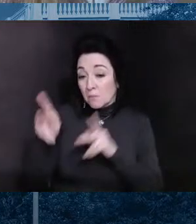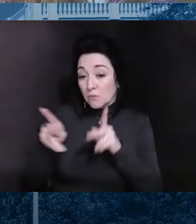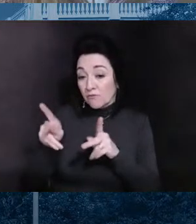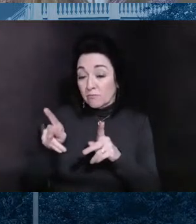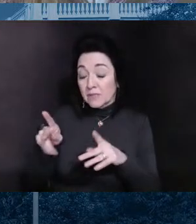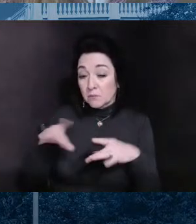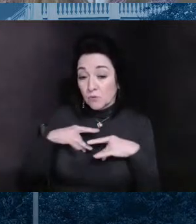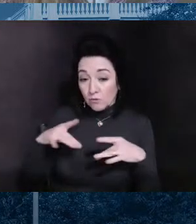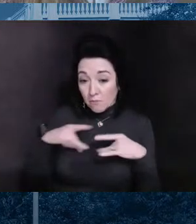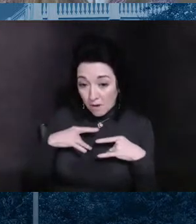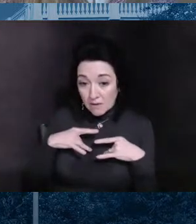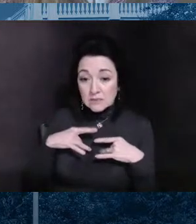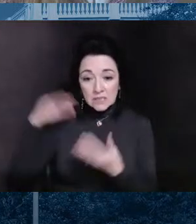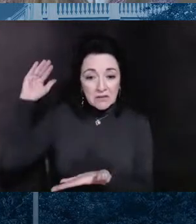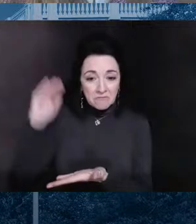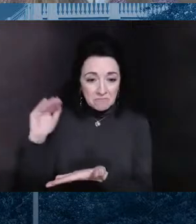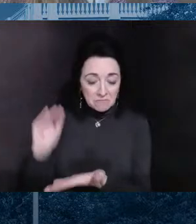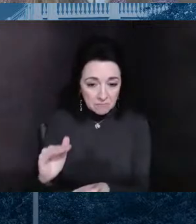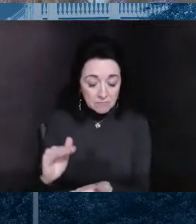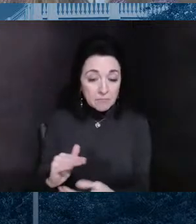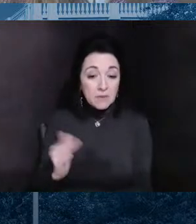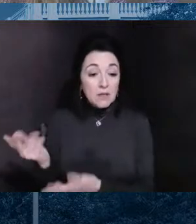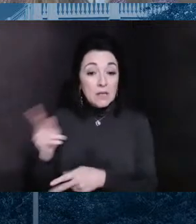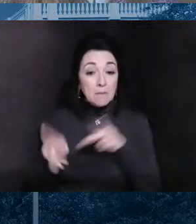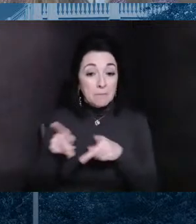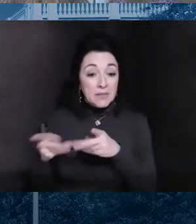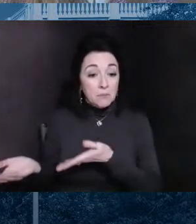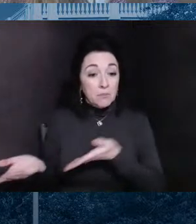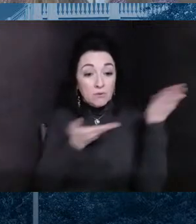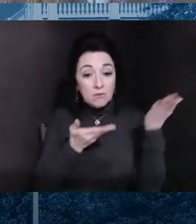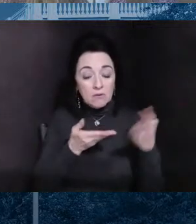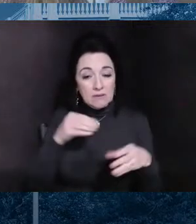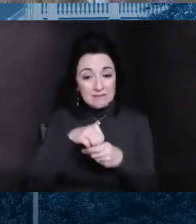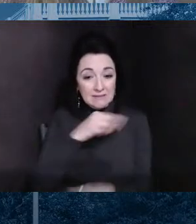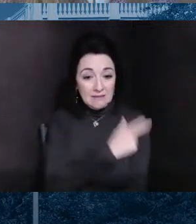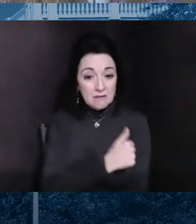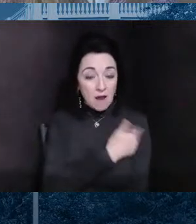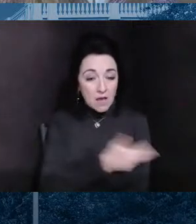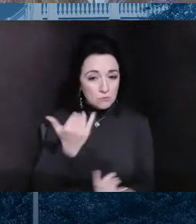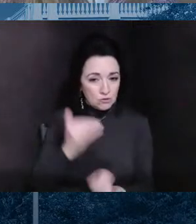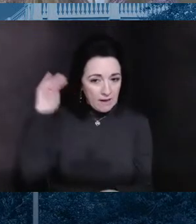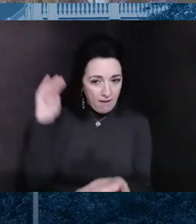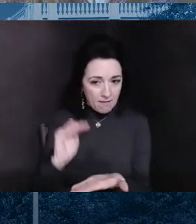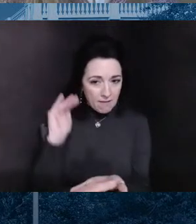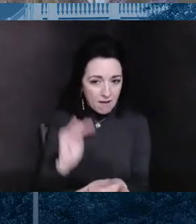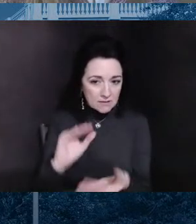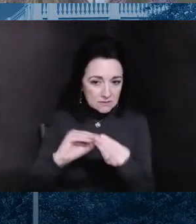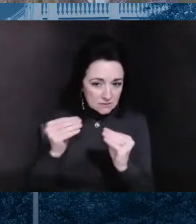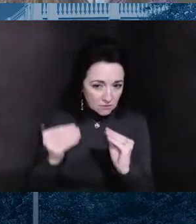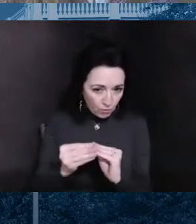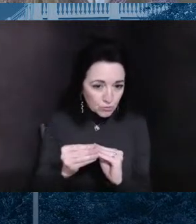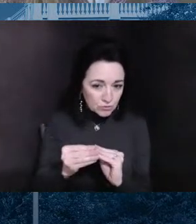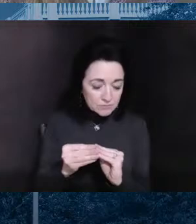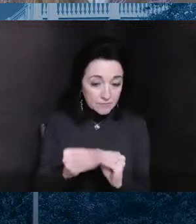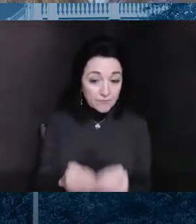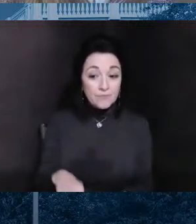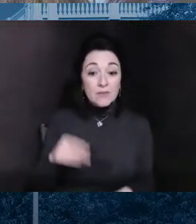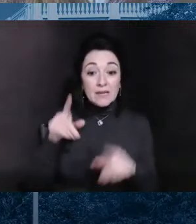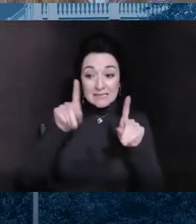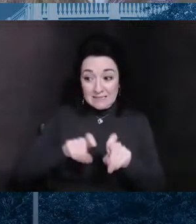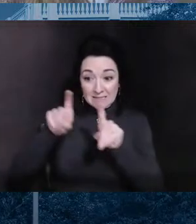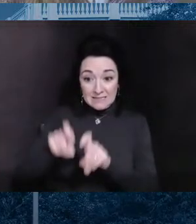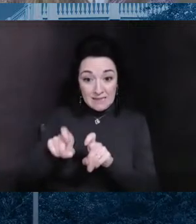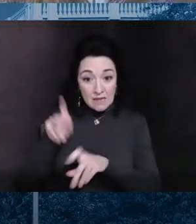are declining, the number or the percent positive of the tests that we are doing, which are declining